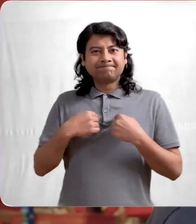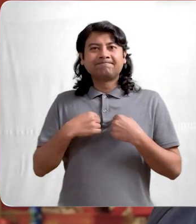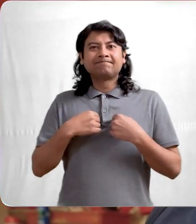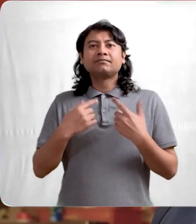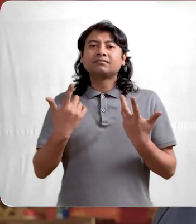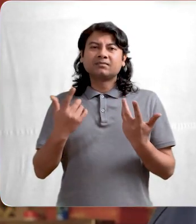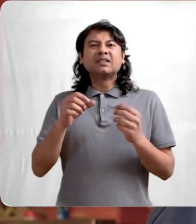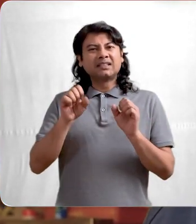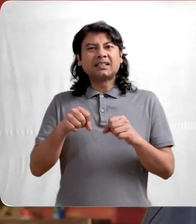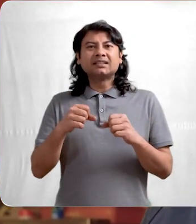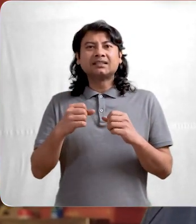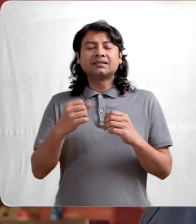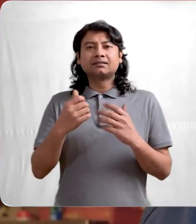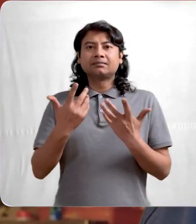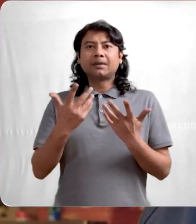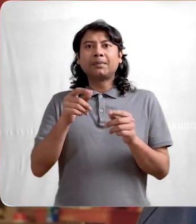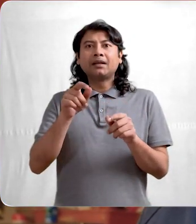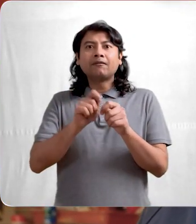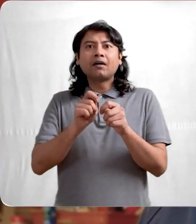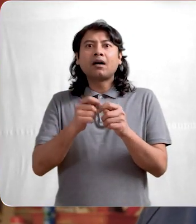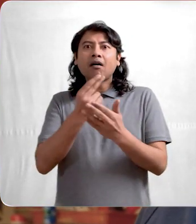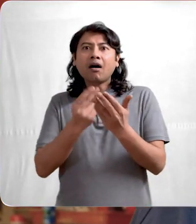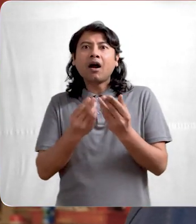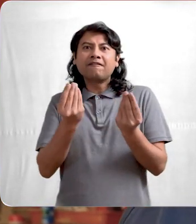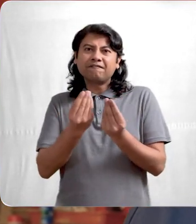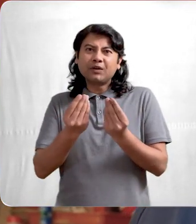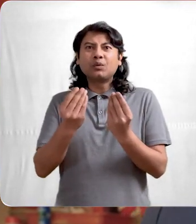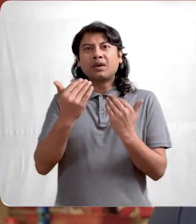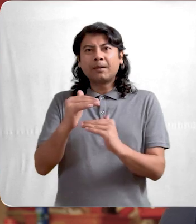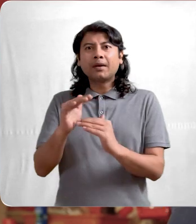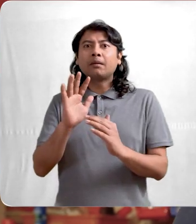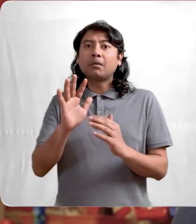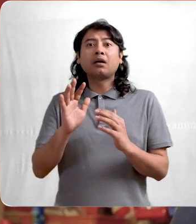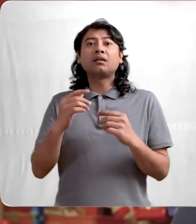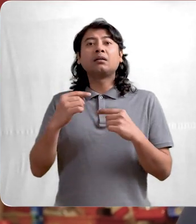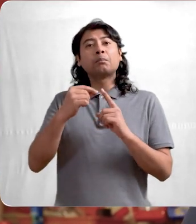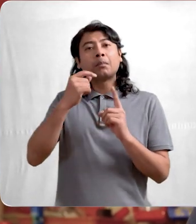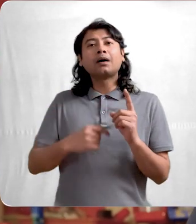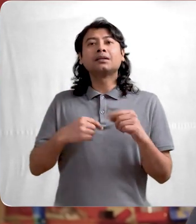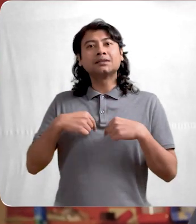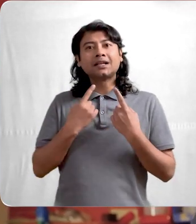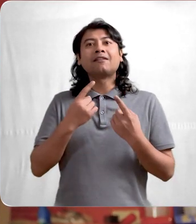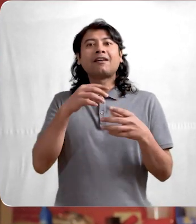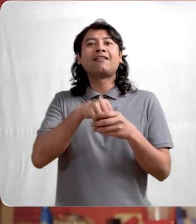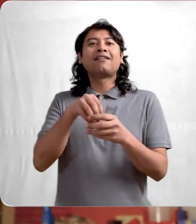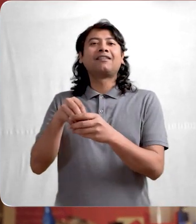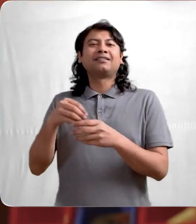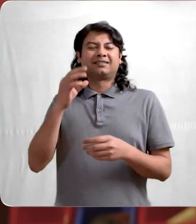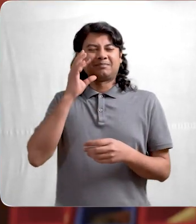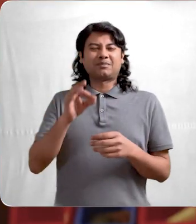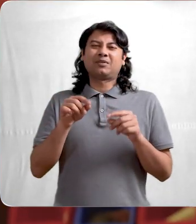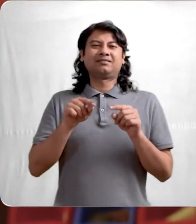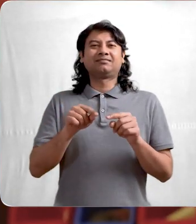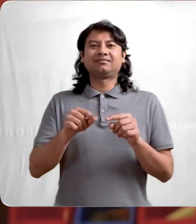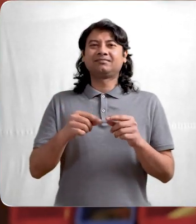which is limiting in terms of how much I can do, but there is a personal touch to every inch of the work, which is, I think,